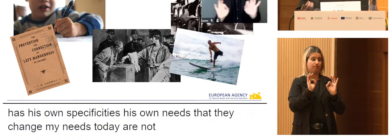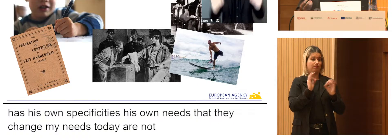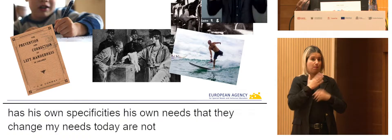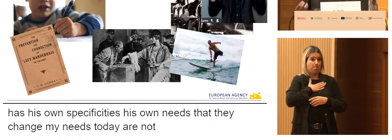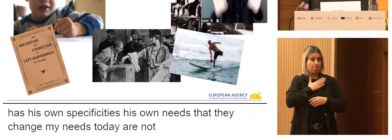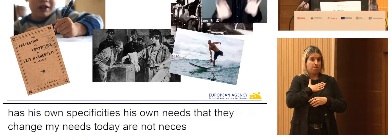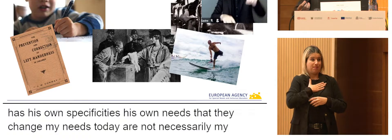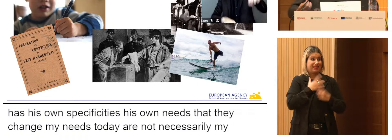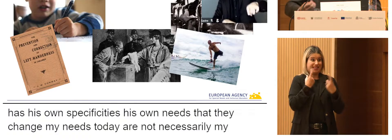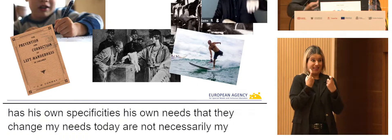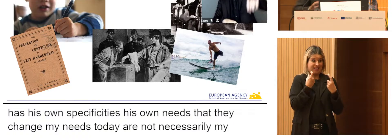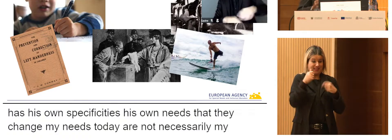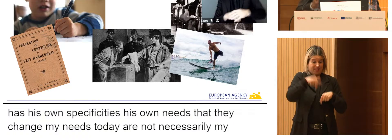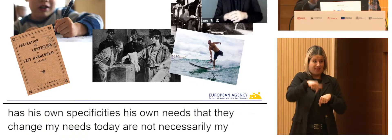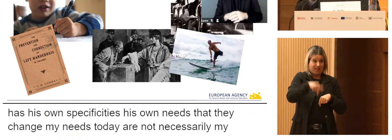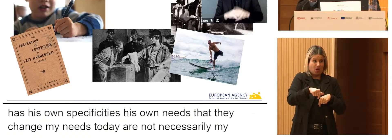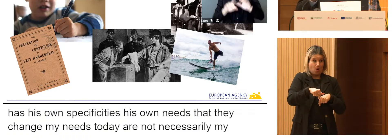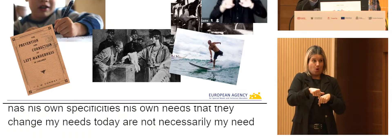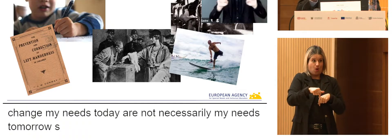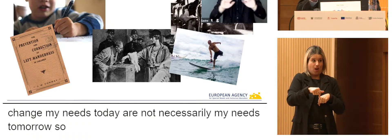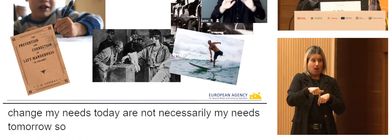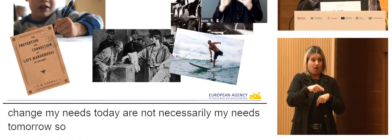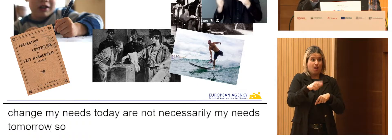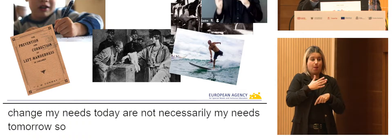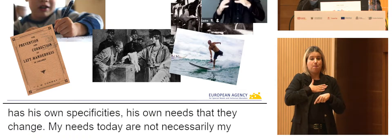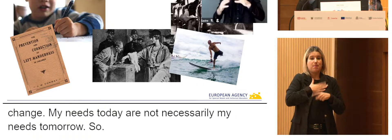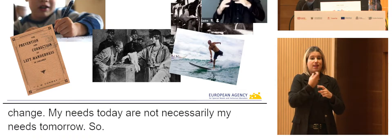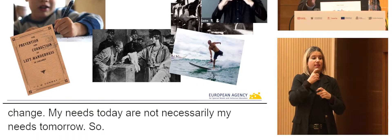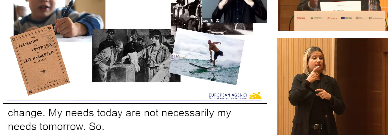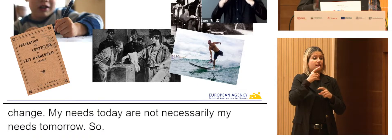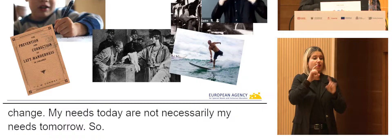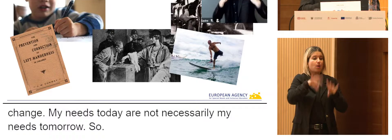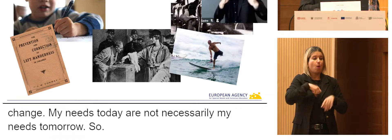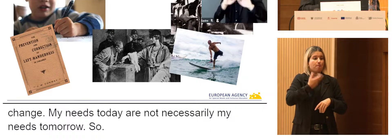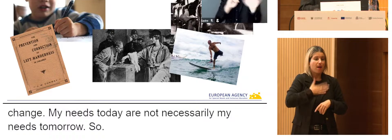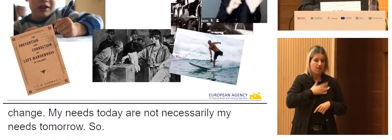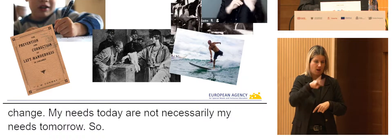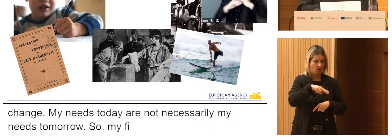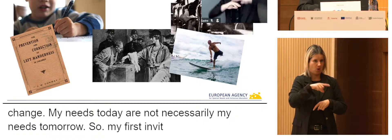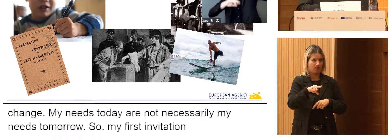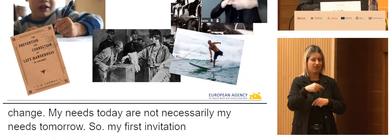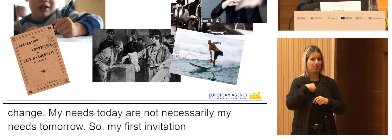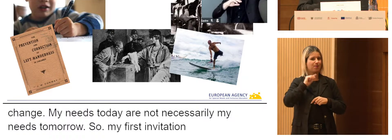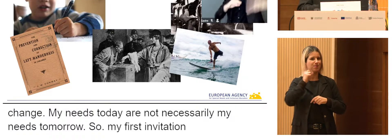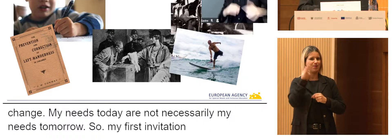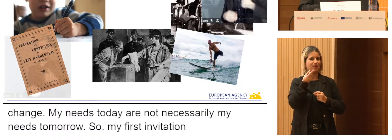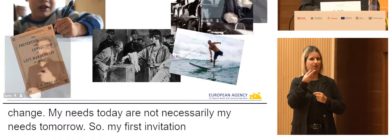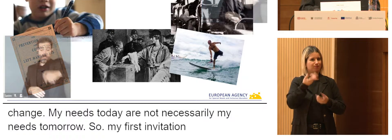my needs tomorrow. So my first invitation is,